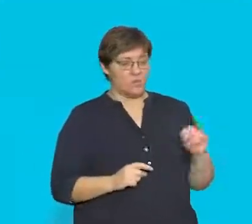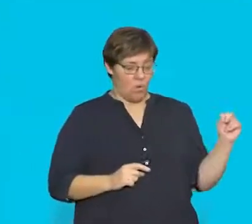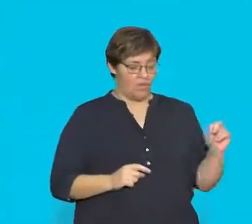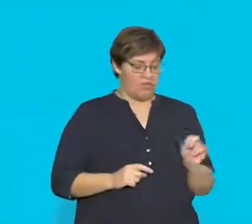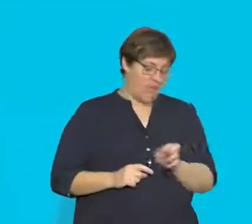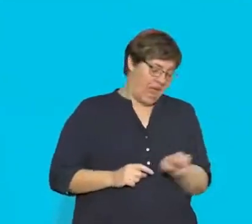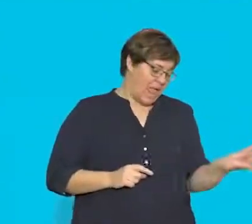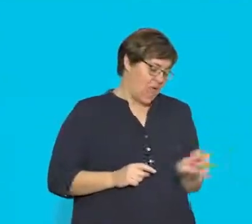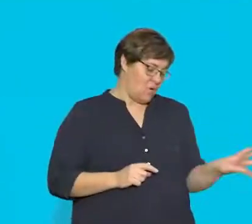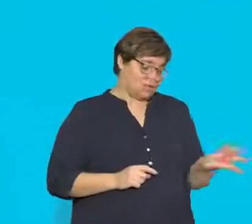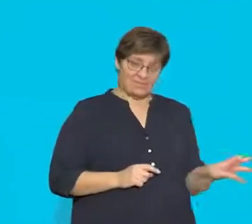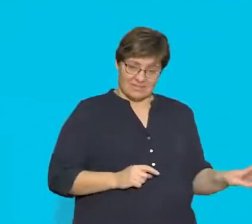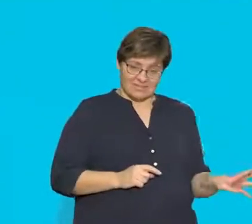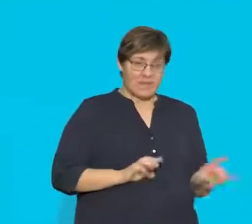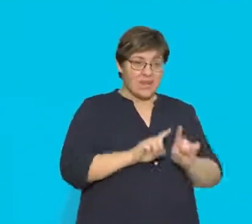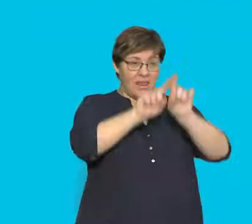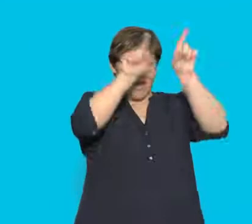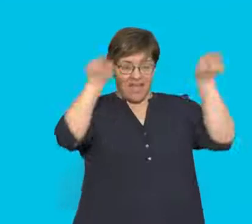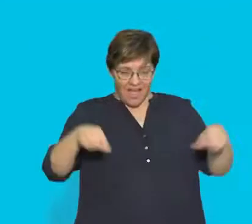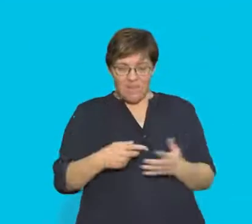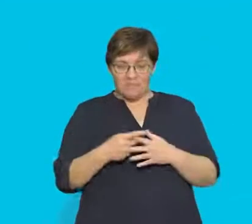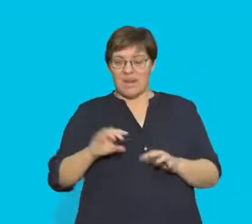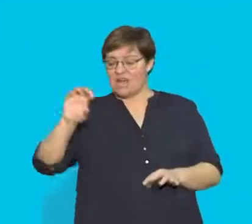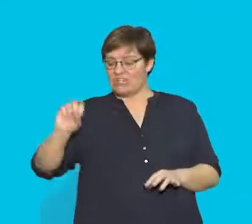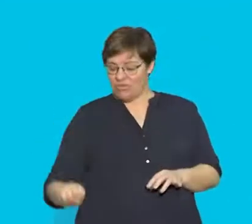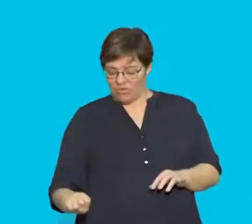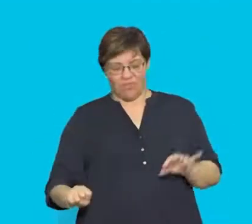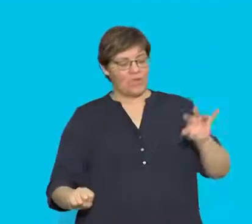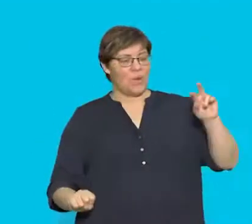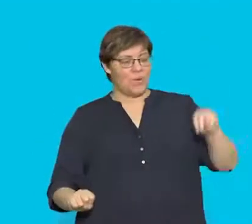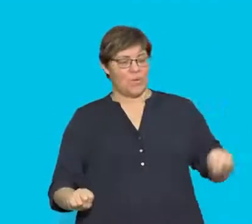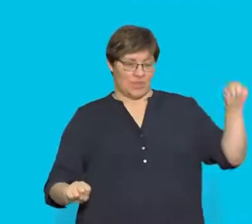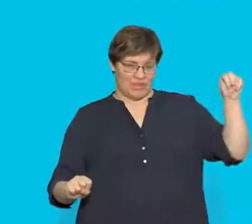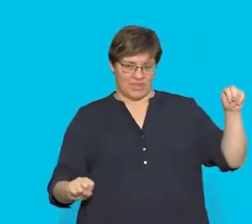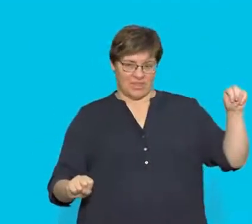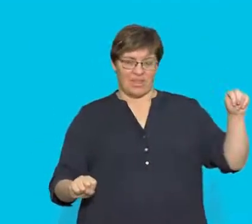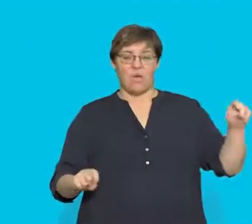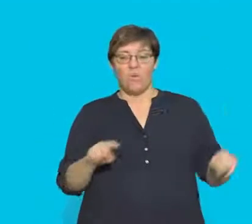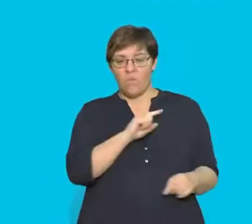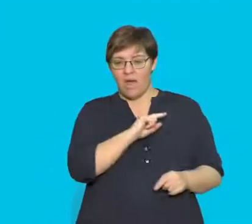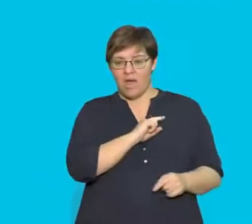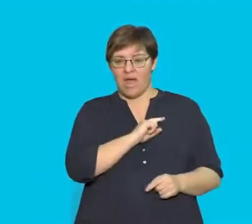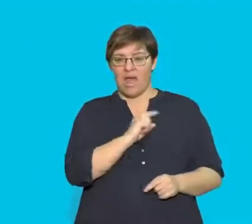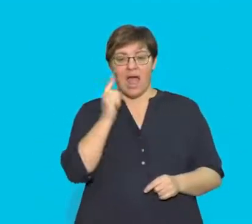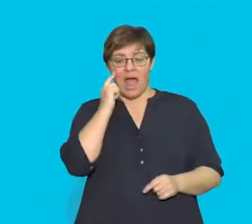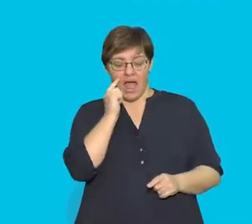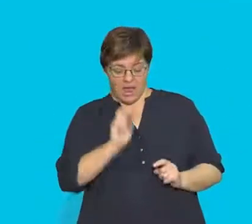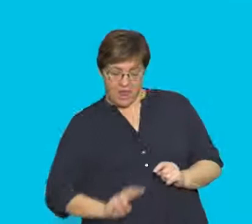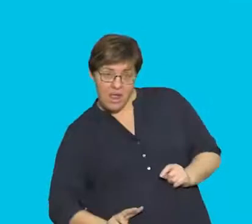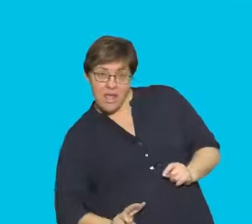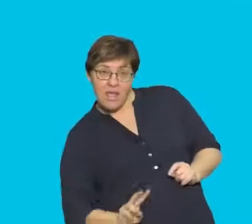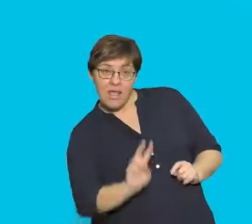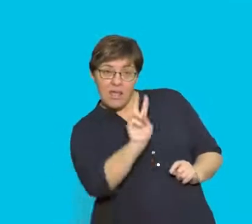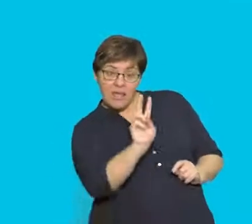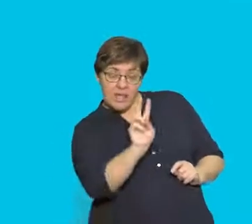they were similar to the South Pole. Well, it's absolutely, because this is where we were looking from. Our eye was looking from this